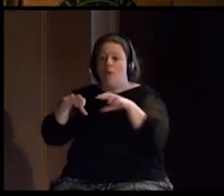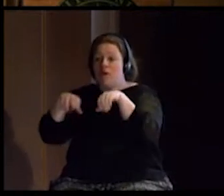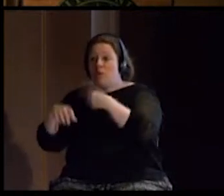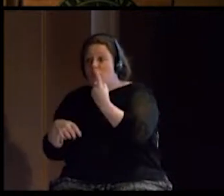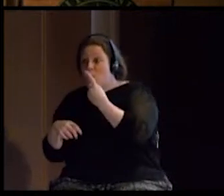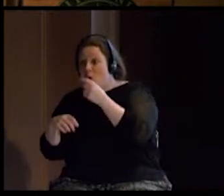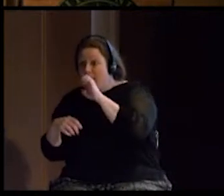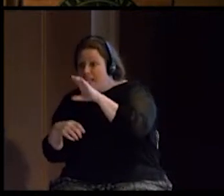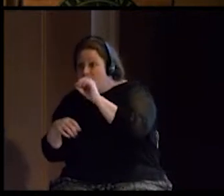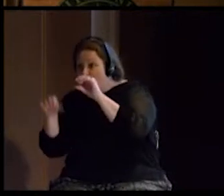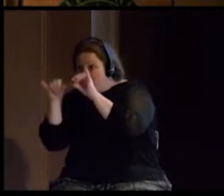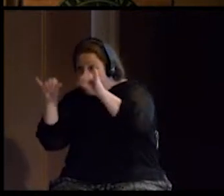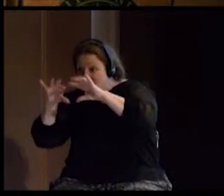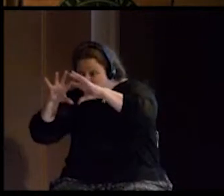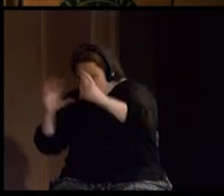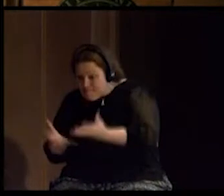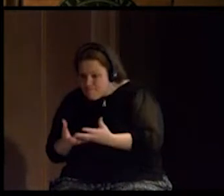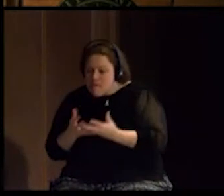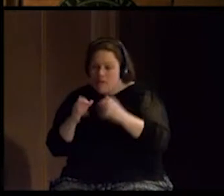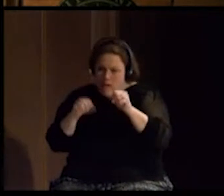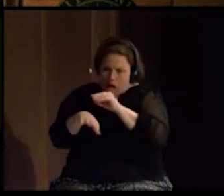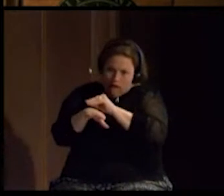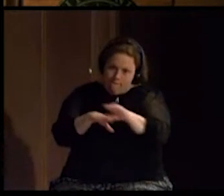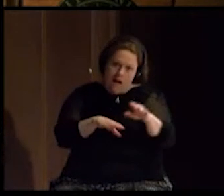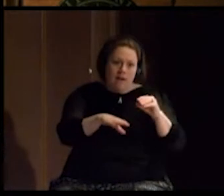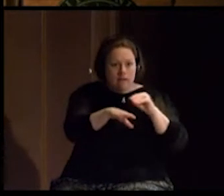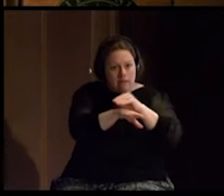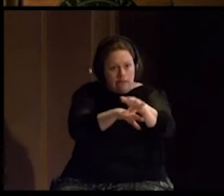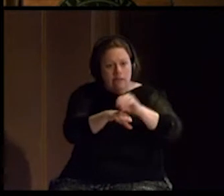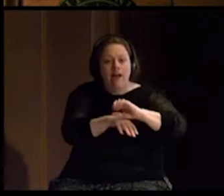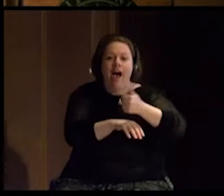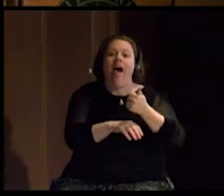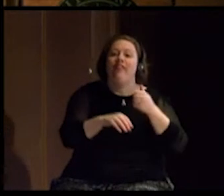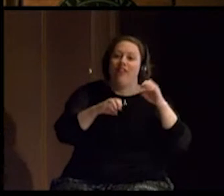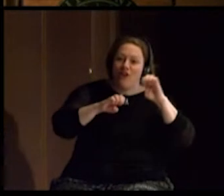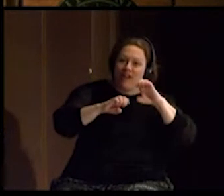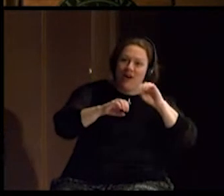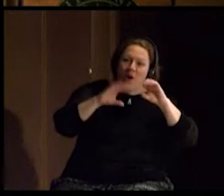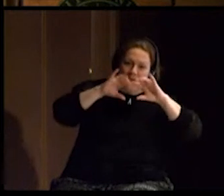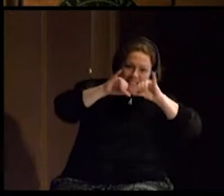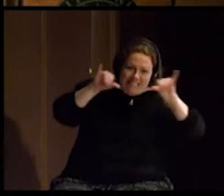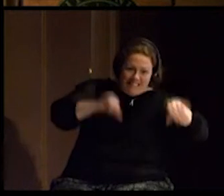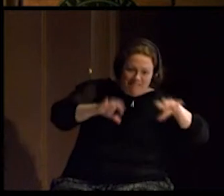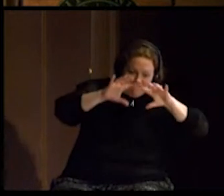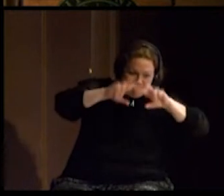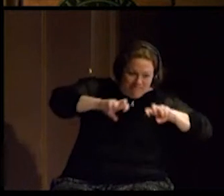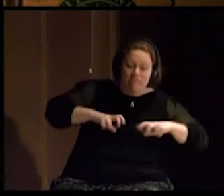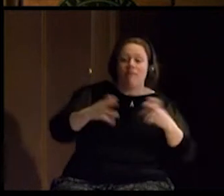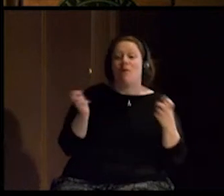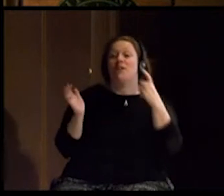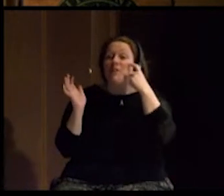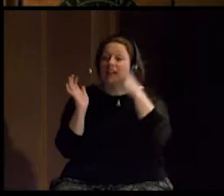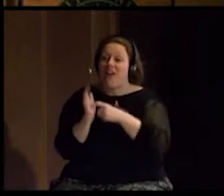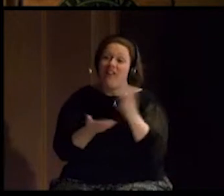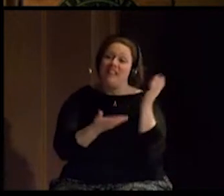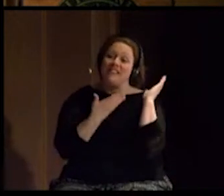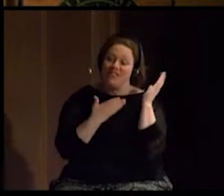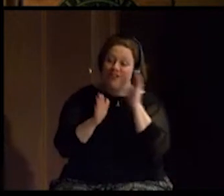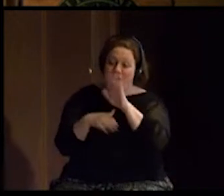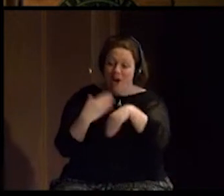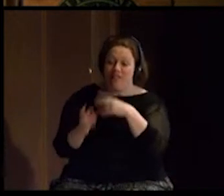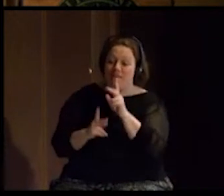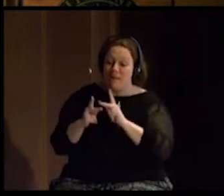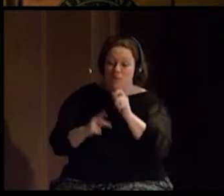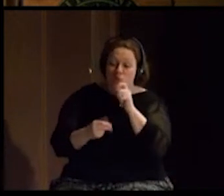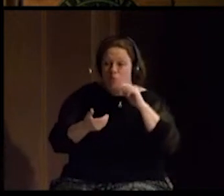may impact another one. With this, I would like to acknowledge all the people who are collaborating or working with